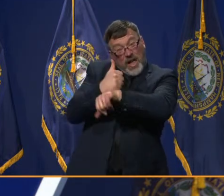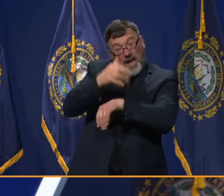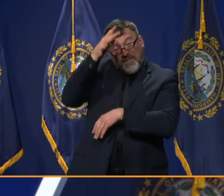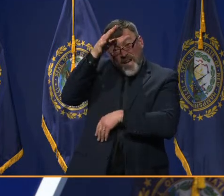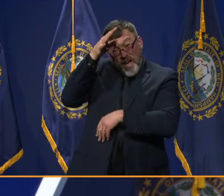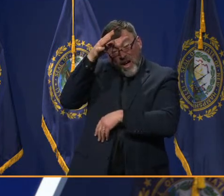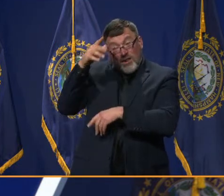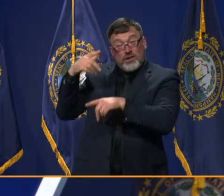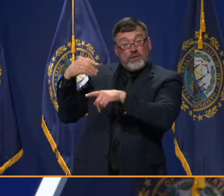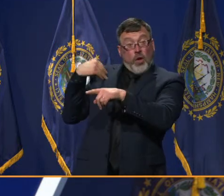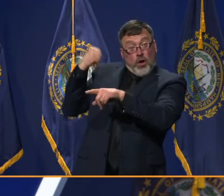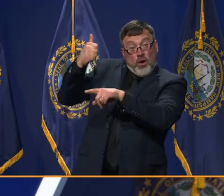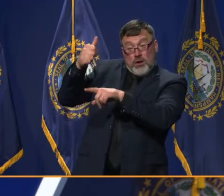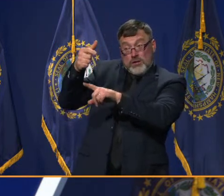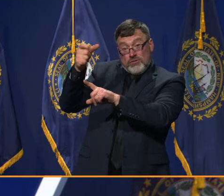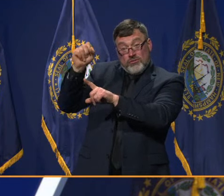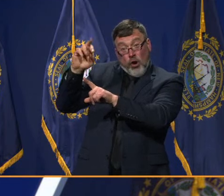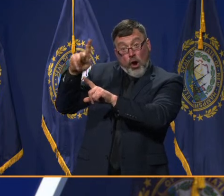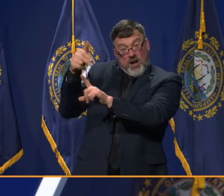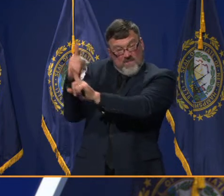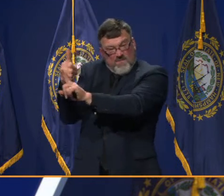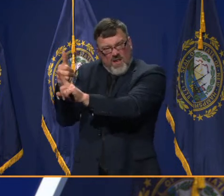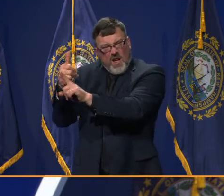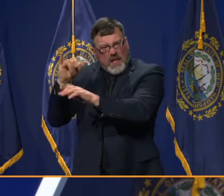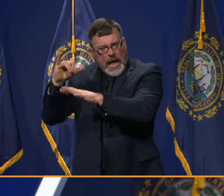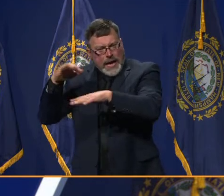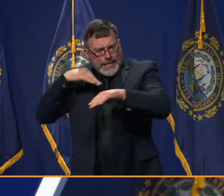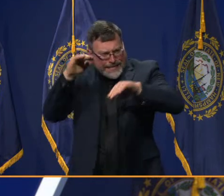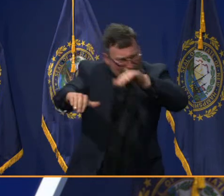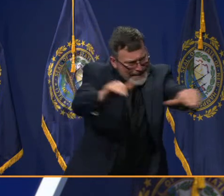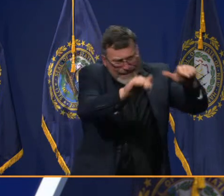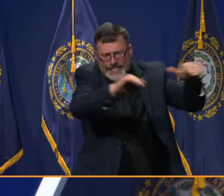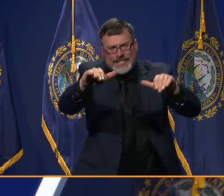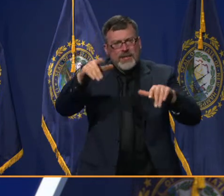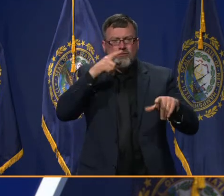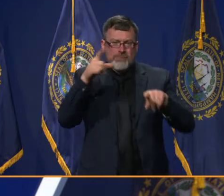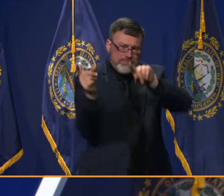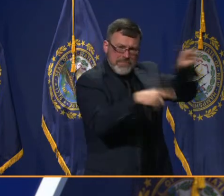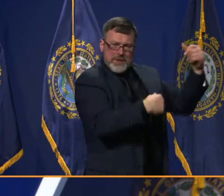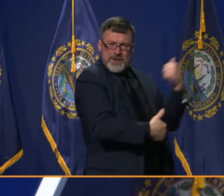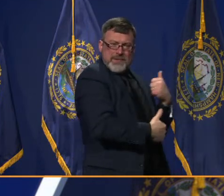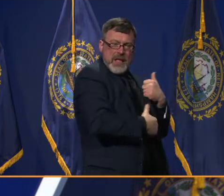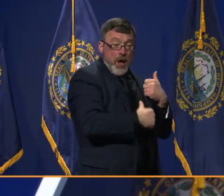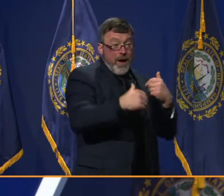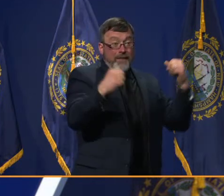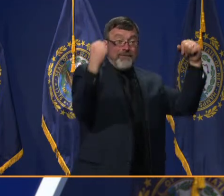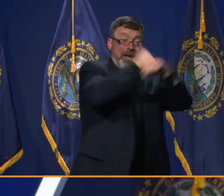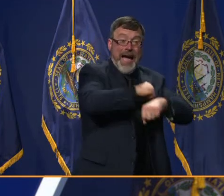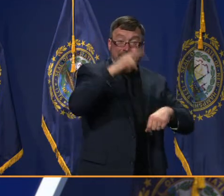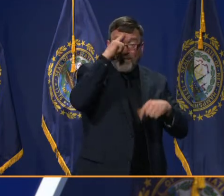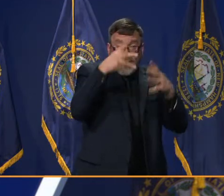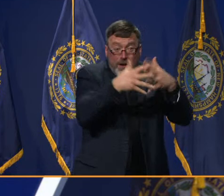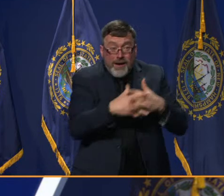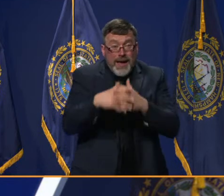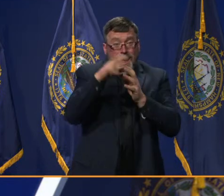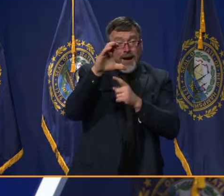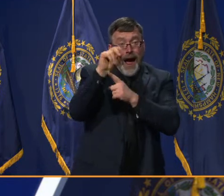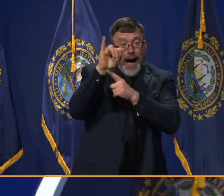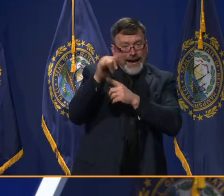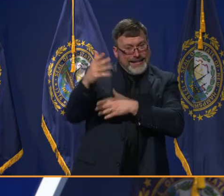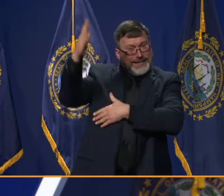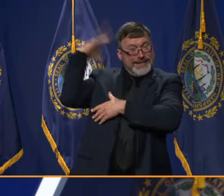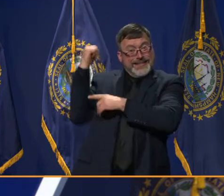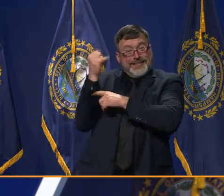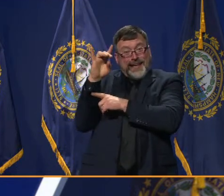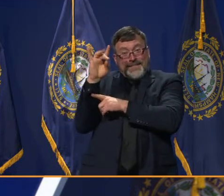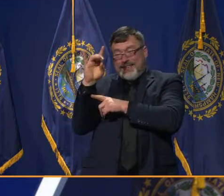into military service to defend the colonies and the ideals of independence, that those were the ideals that they were trying to preserve. They had